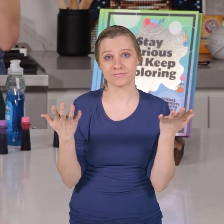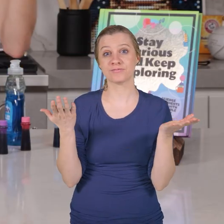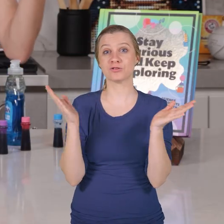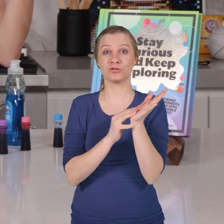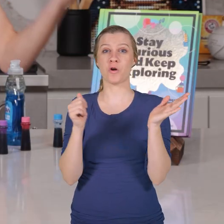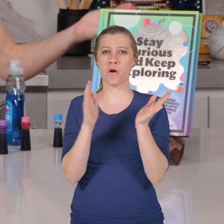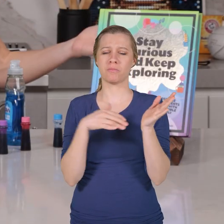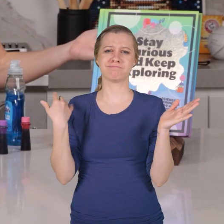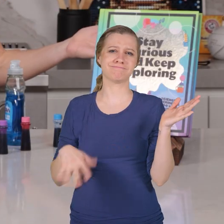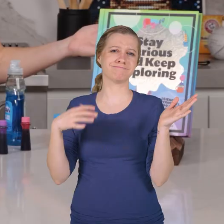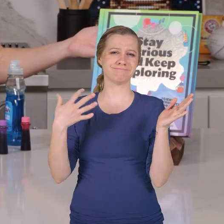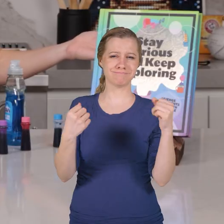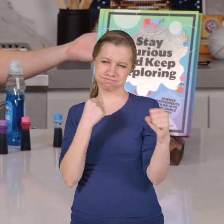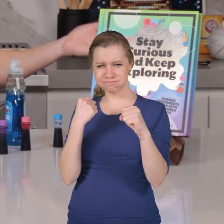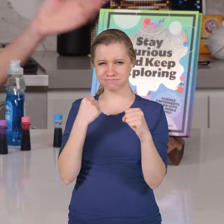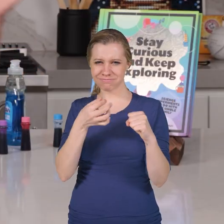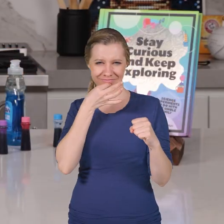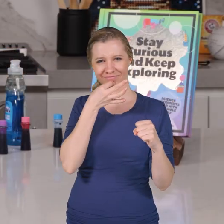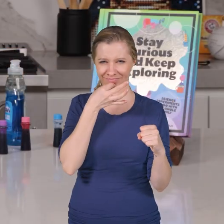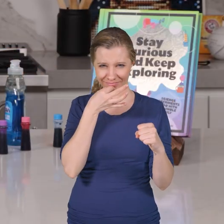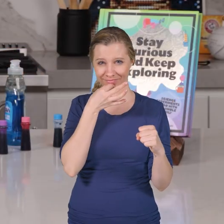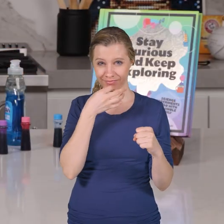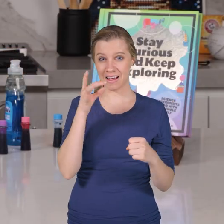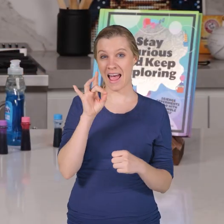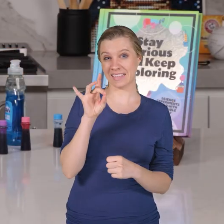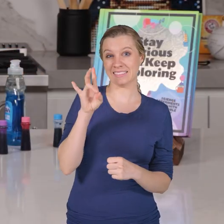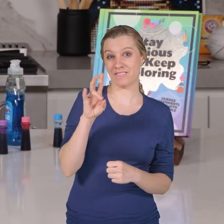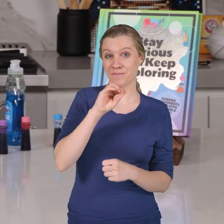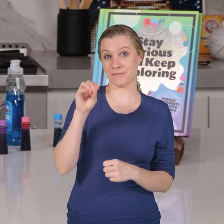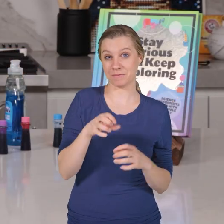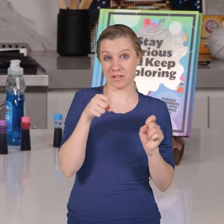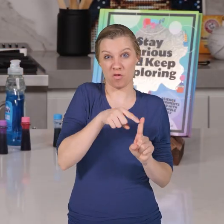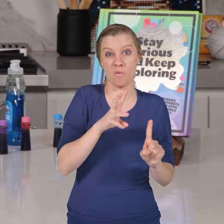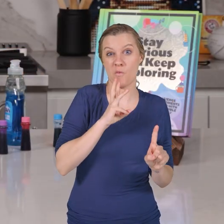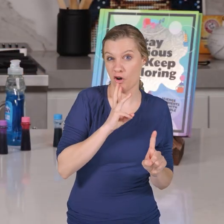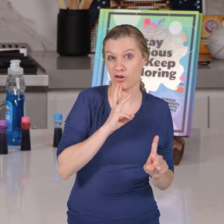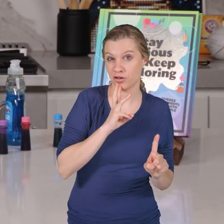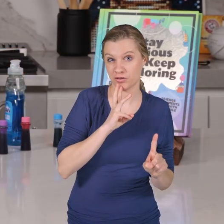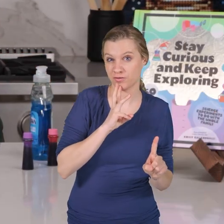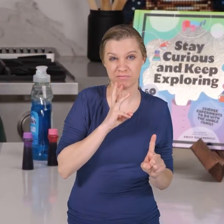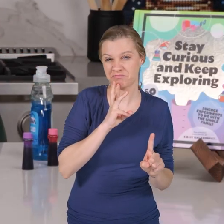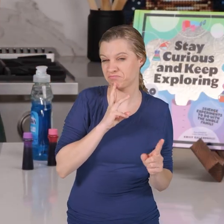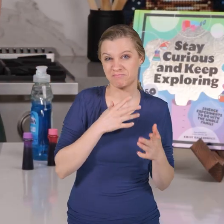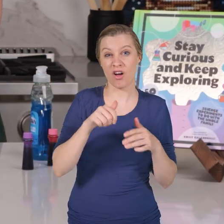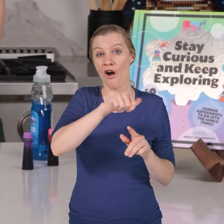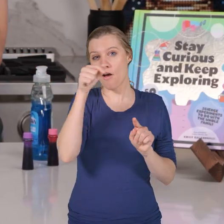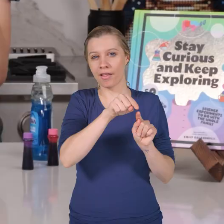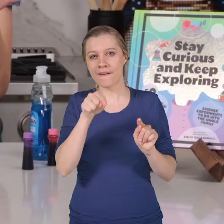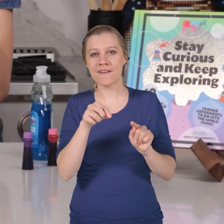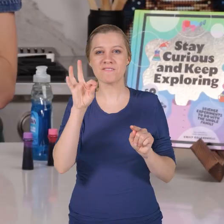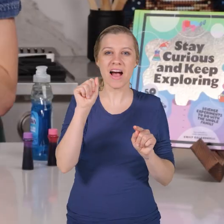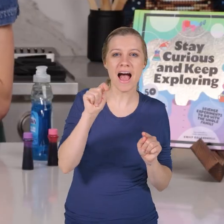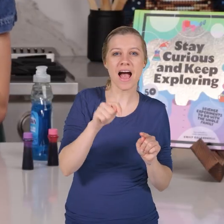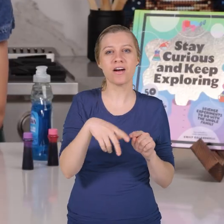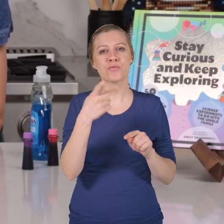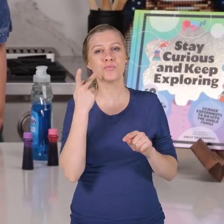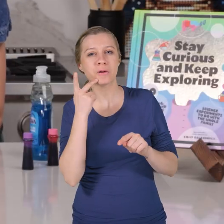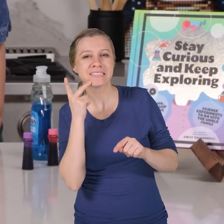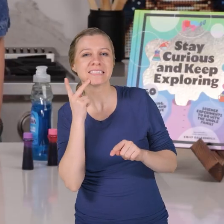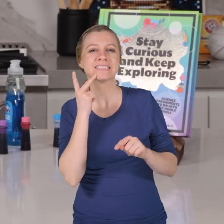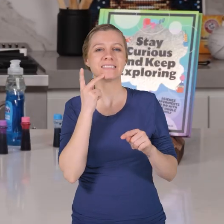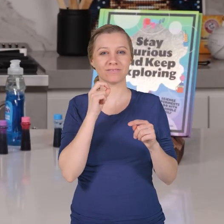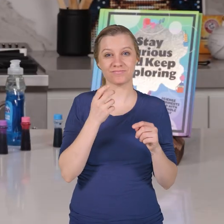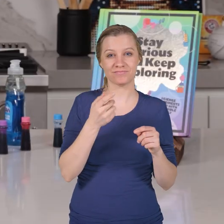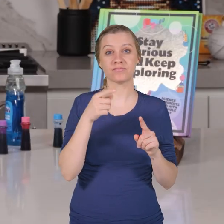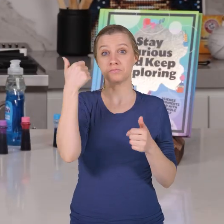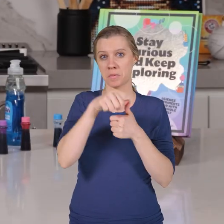happening is the power of soap, because while 87% of our milk is water, the other parts are fats and